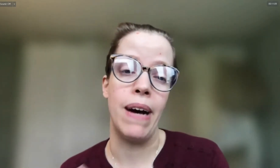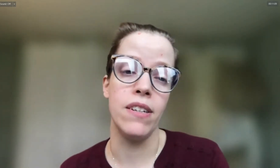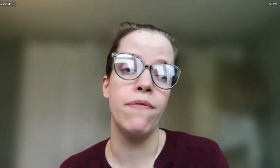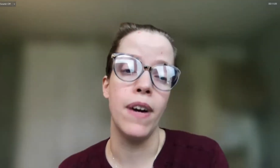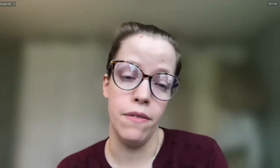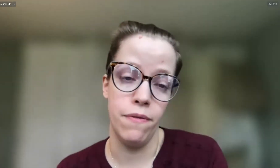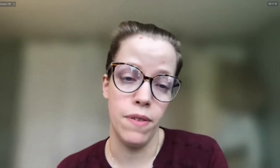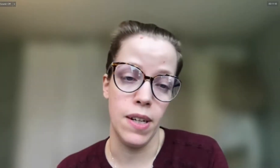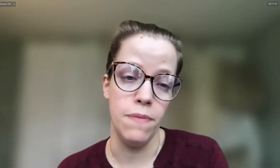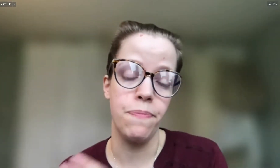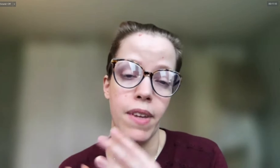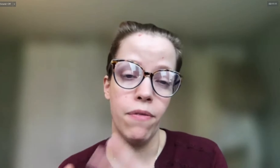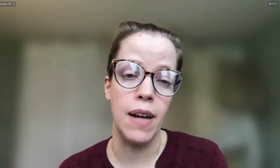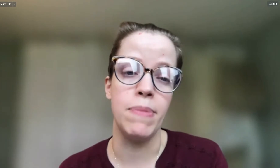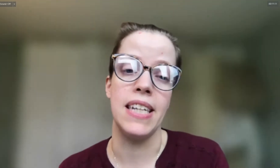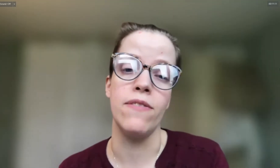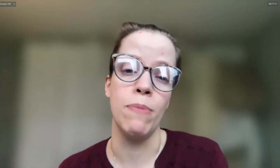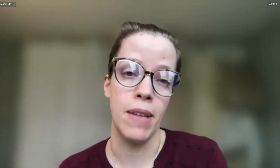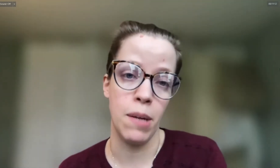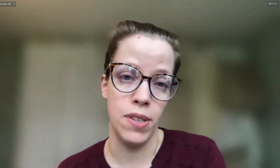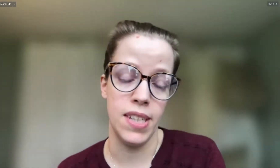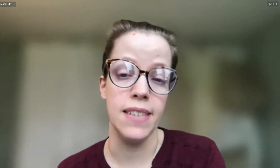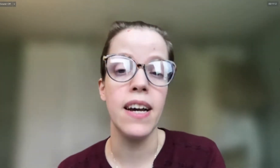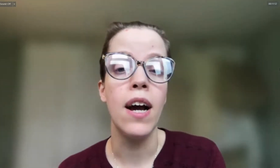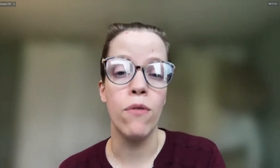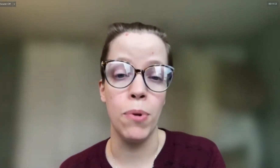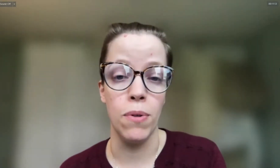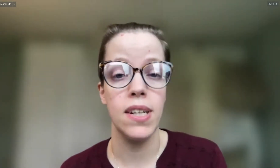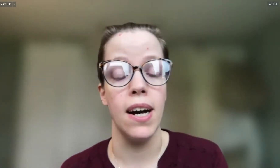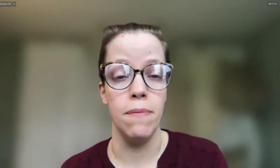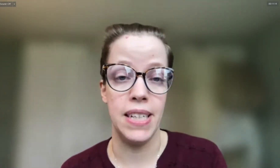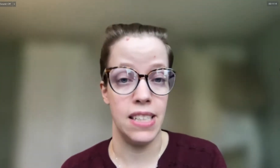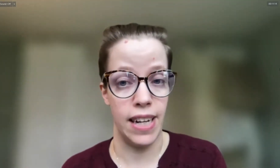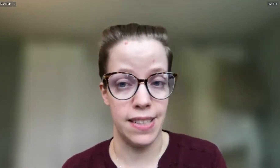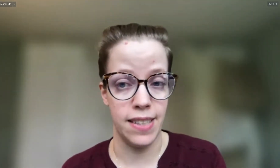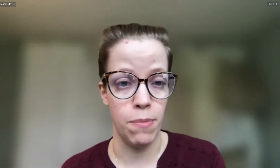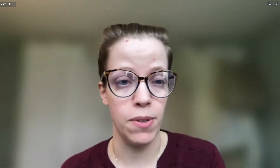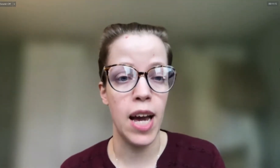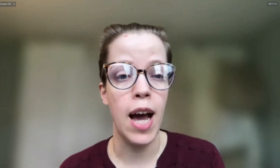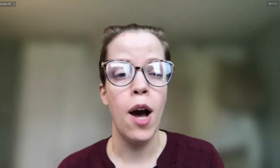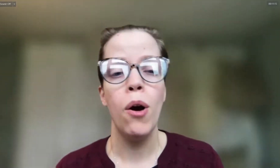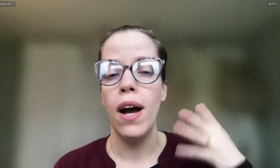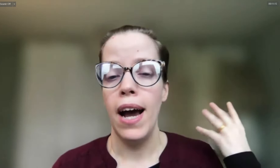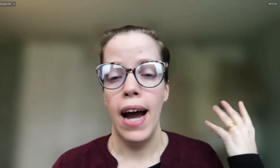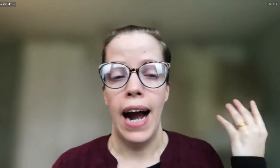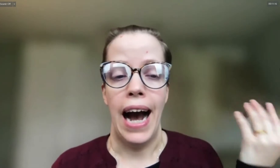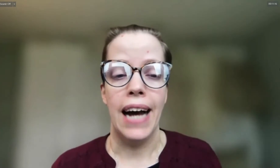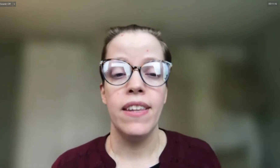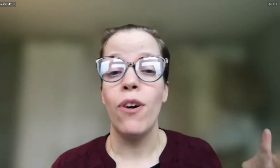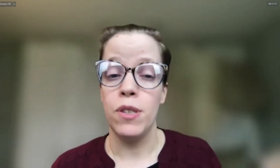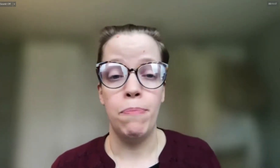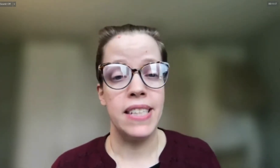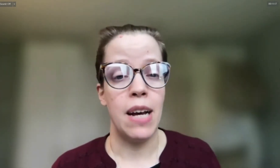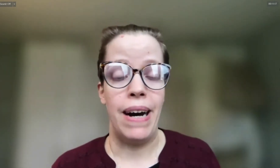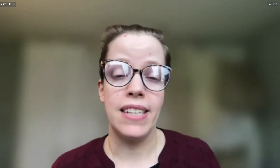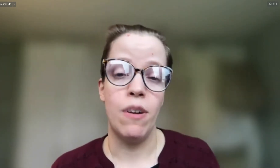tiny amount of 5% of new public appointees report identifying as disabled. And there've